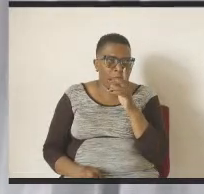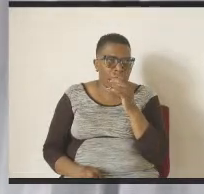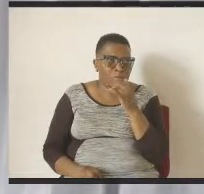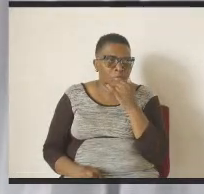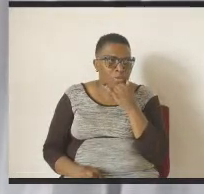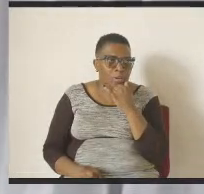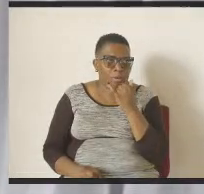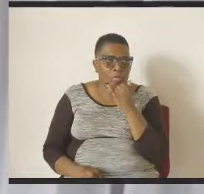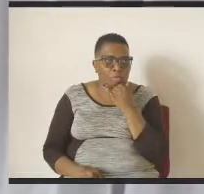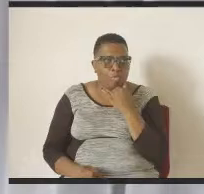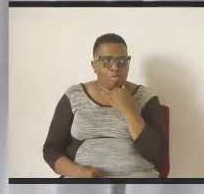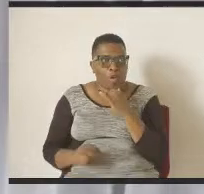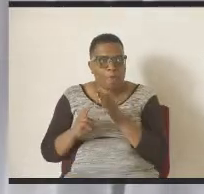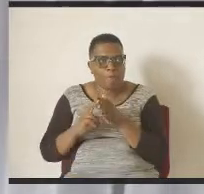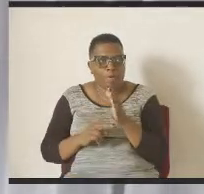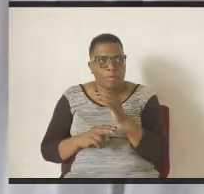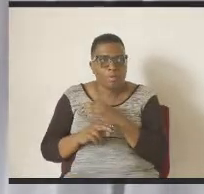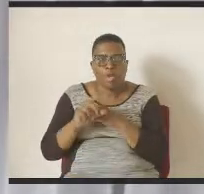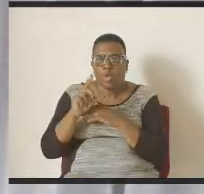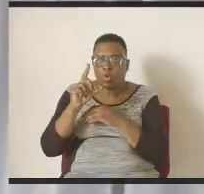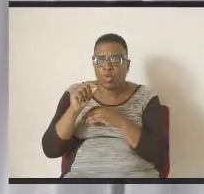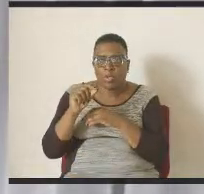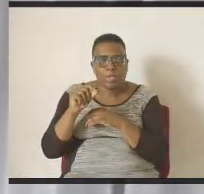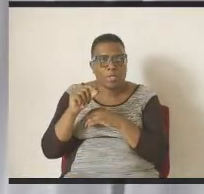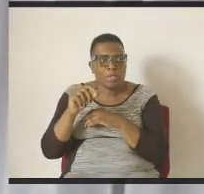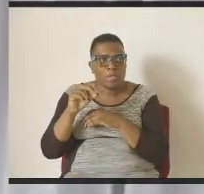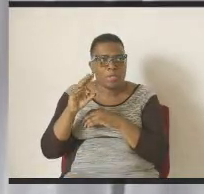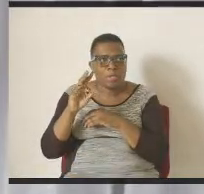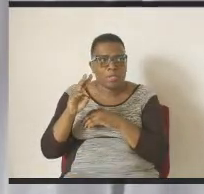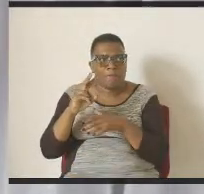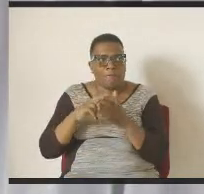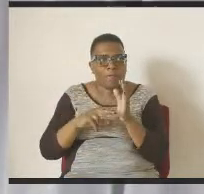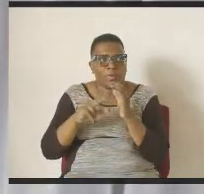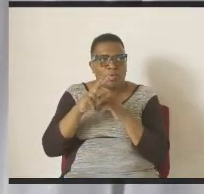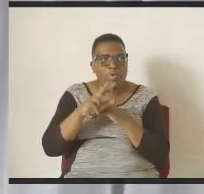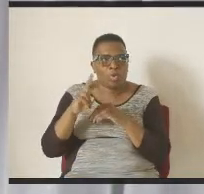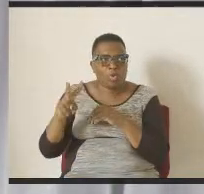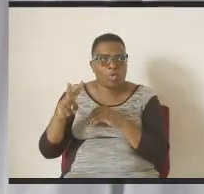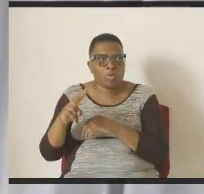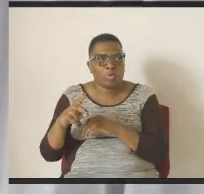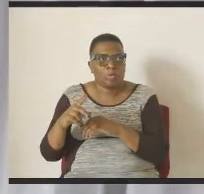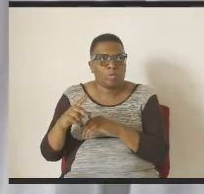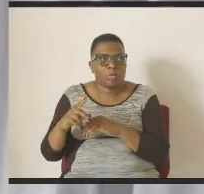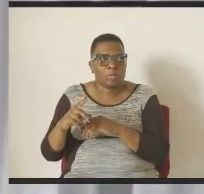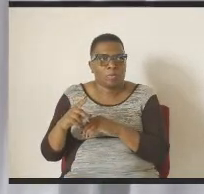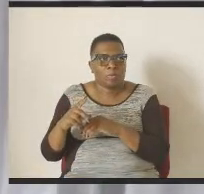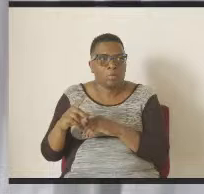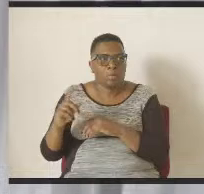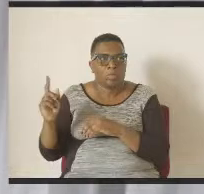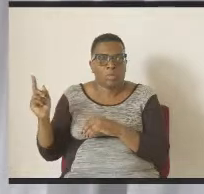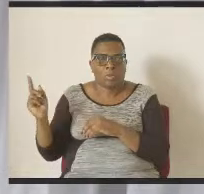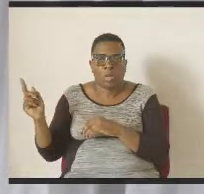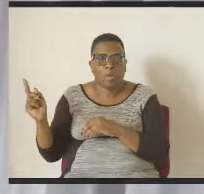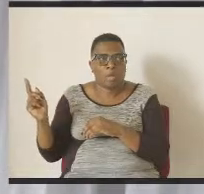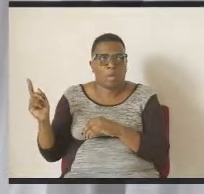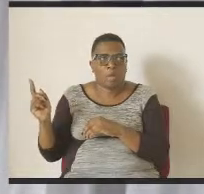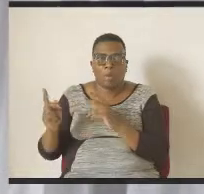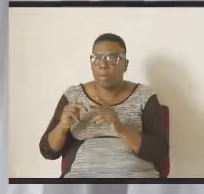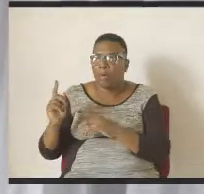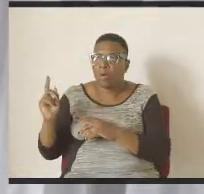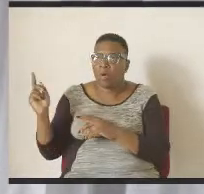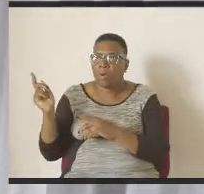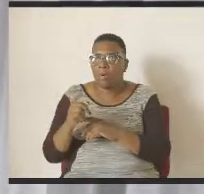verse 37. Now, as they came out, they found a man of Cyrene, Simon by name. Him